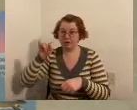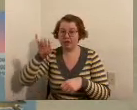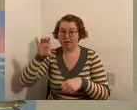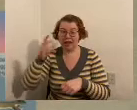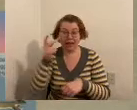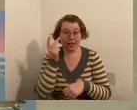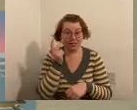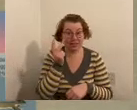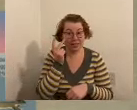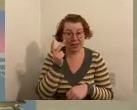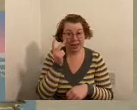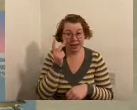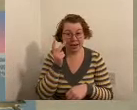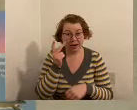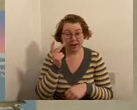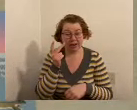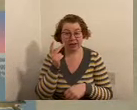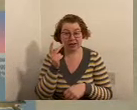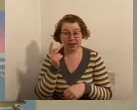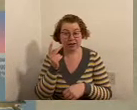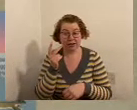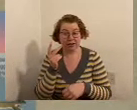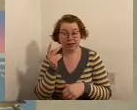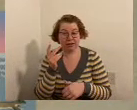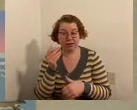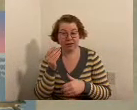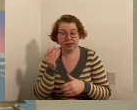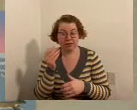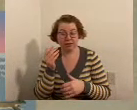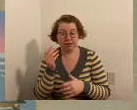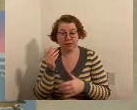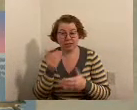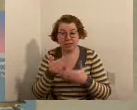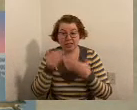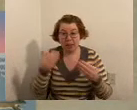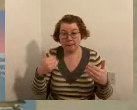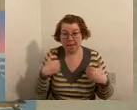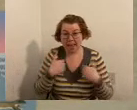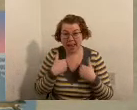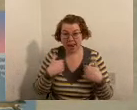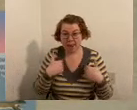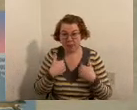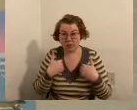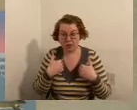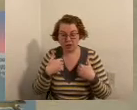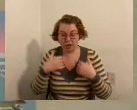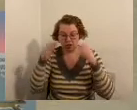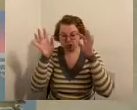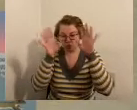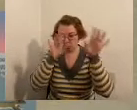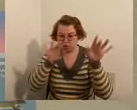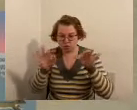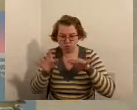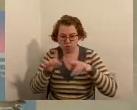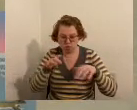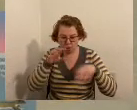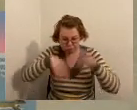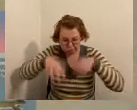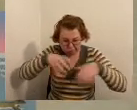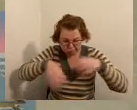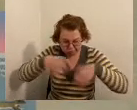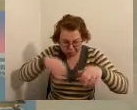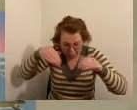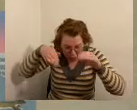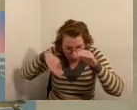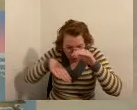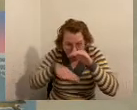see there are some animals burrow under the snow, and some other